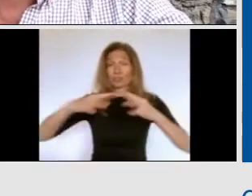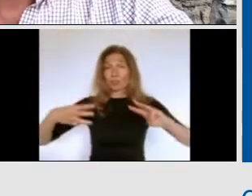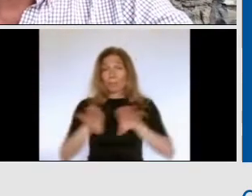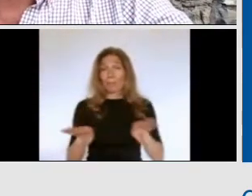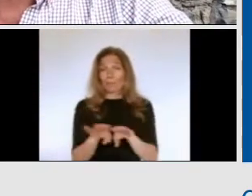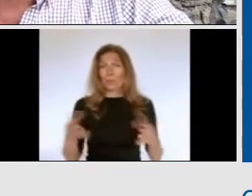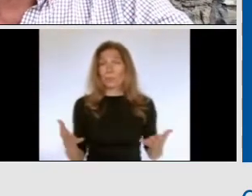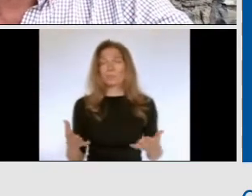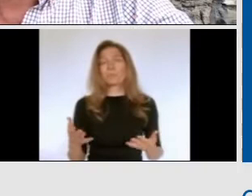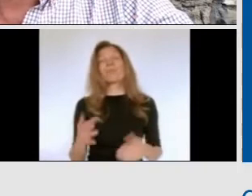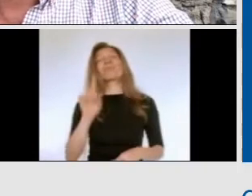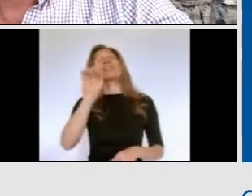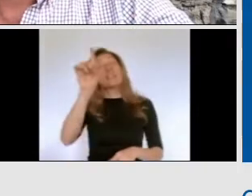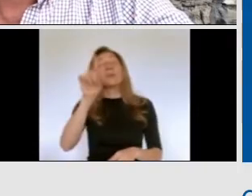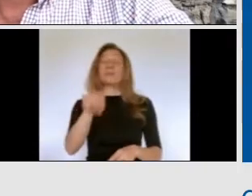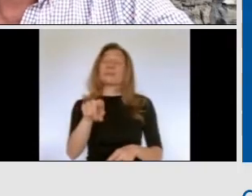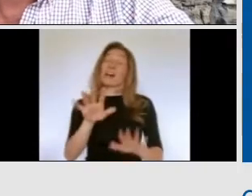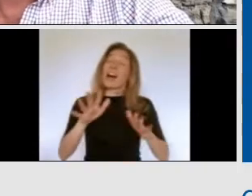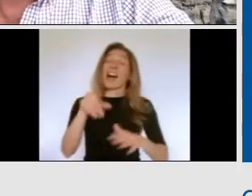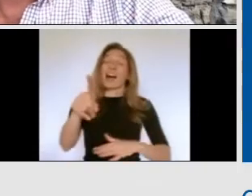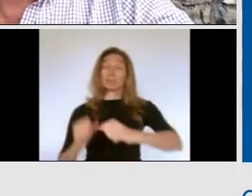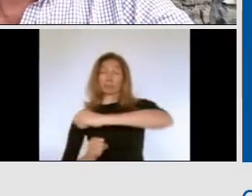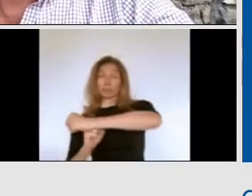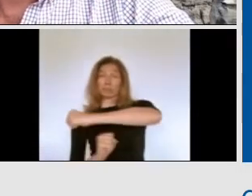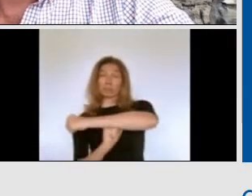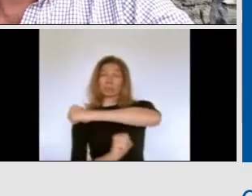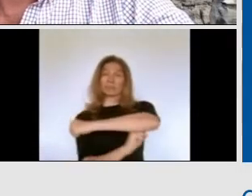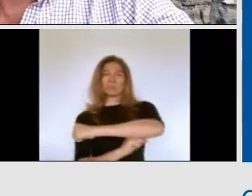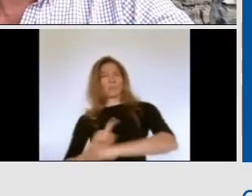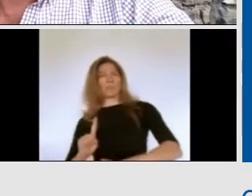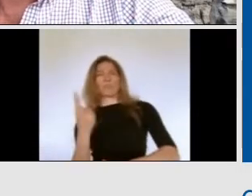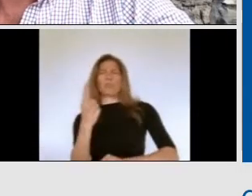standards element are a bedrock of what we seek to do.